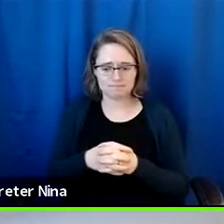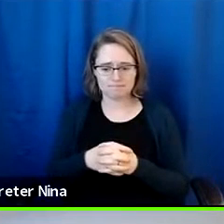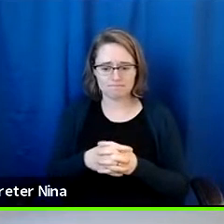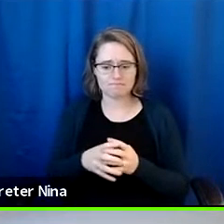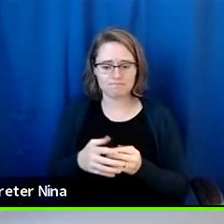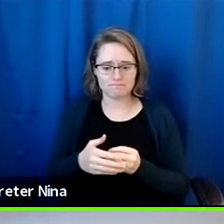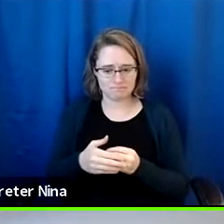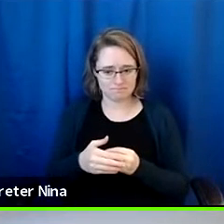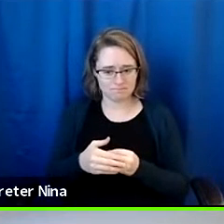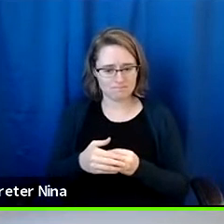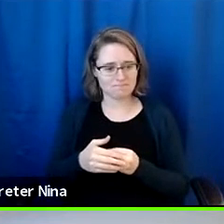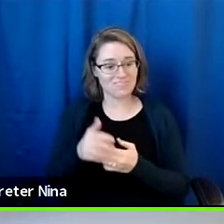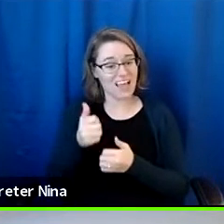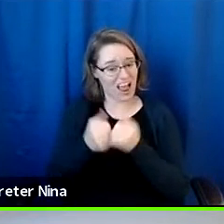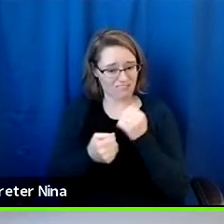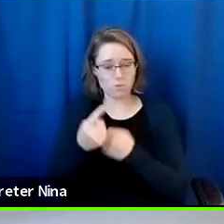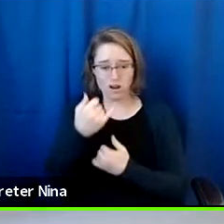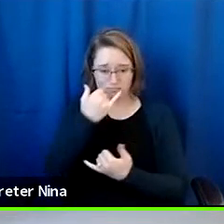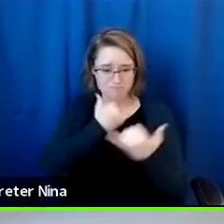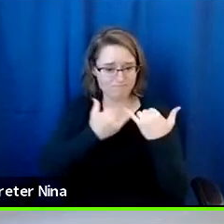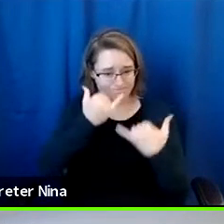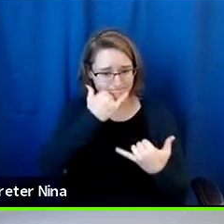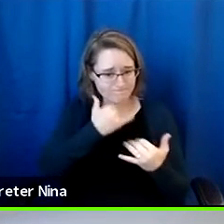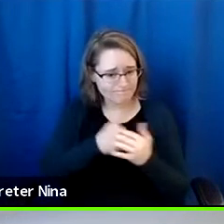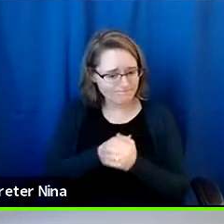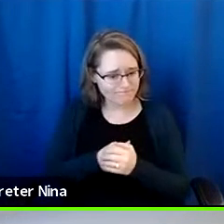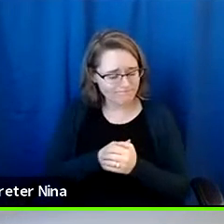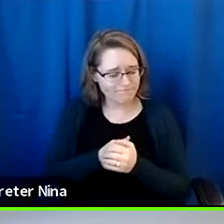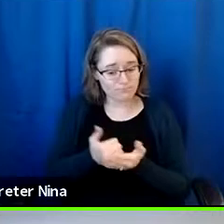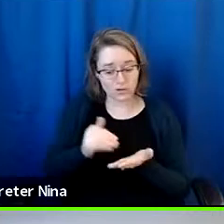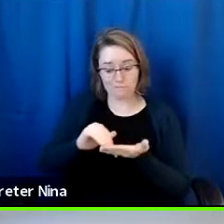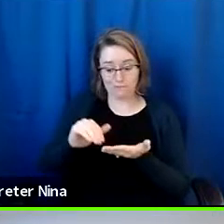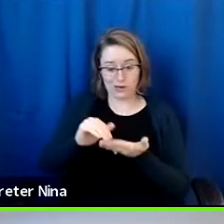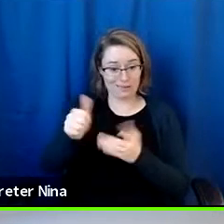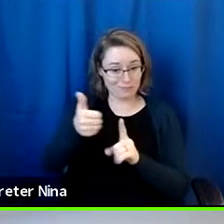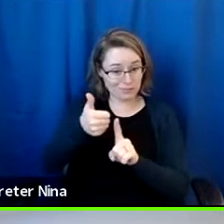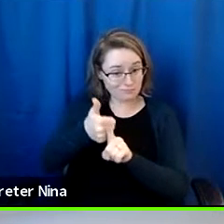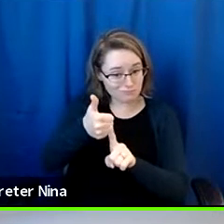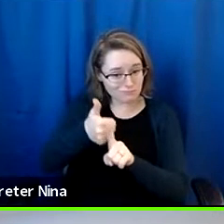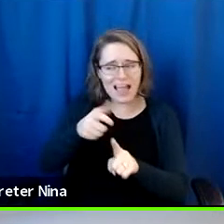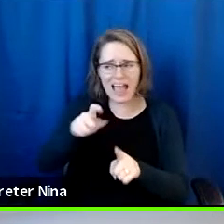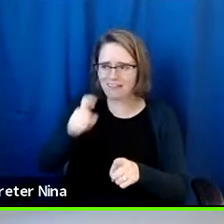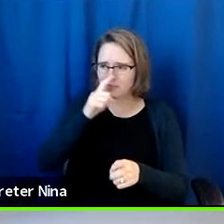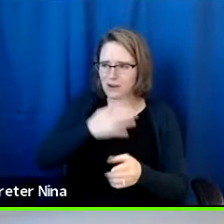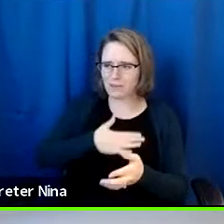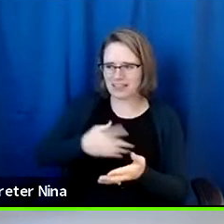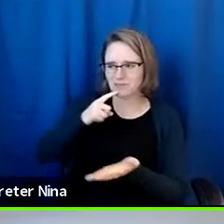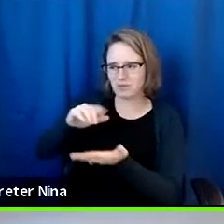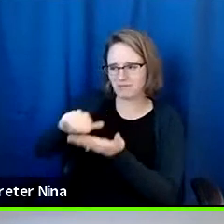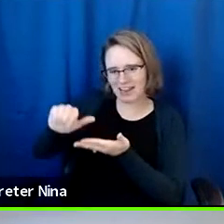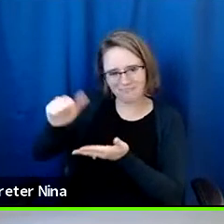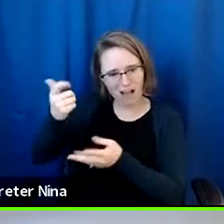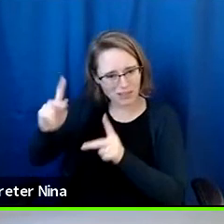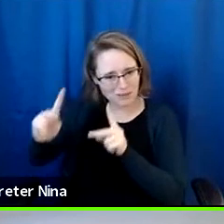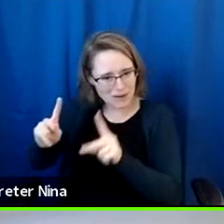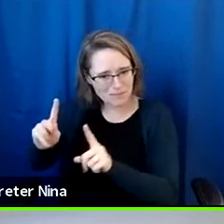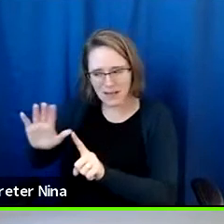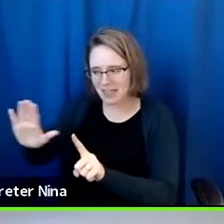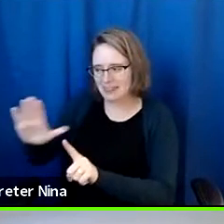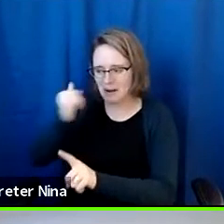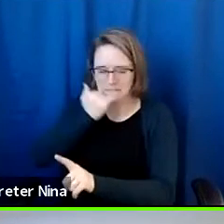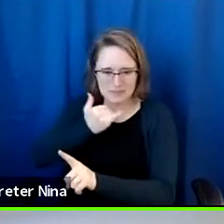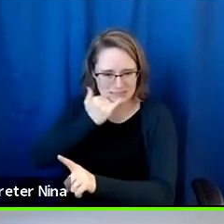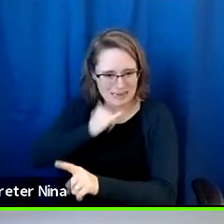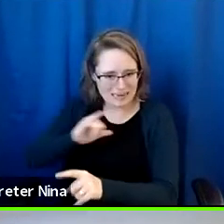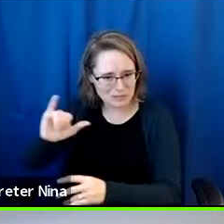everybody makes mistakes. And so in forgiving yourself, you have to be willing to forgive others who make mistakes as